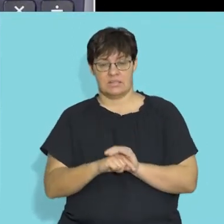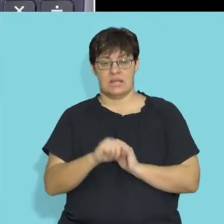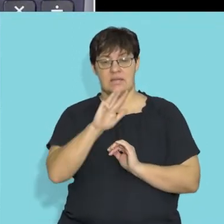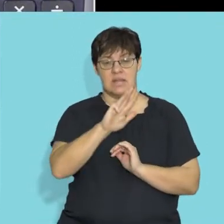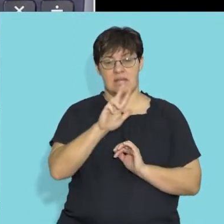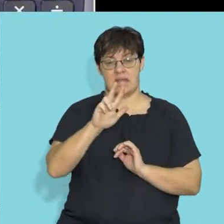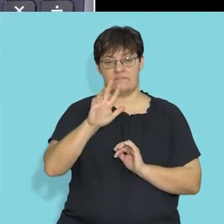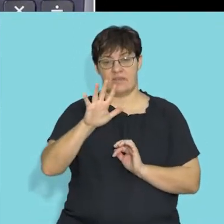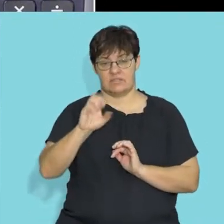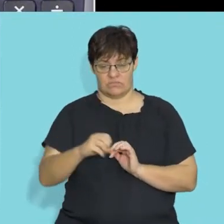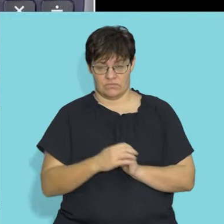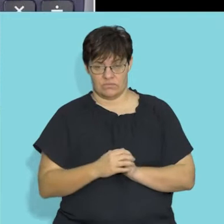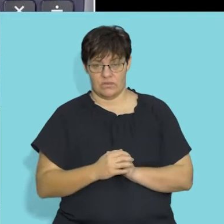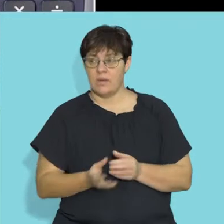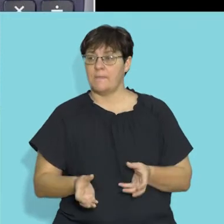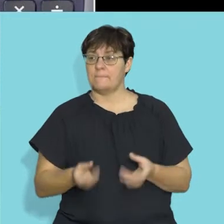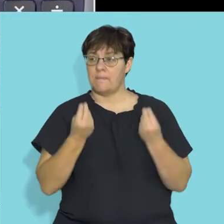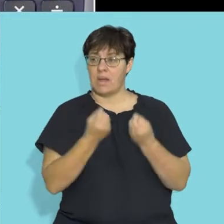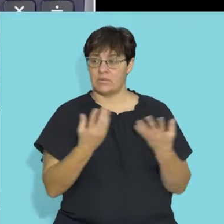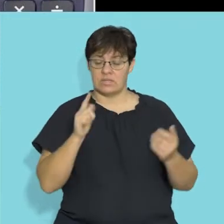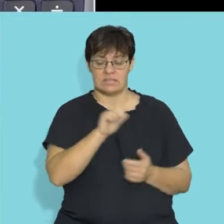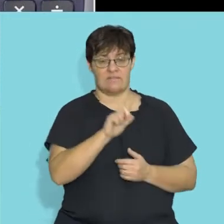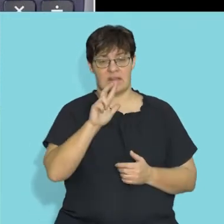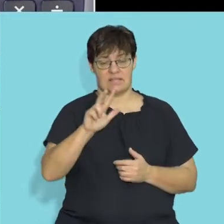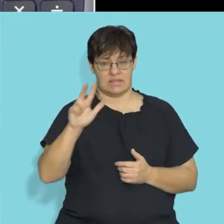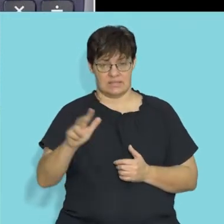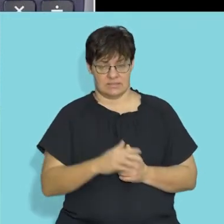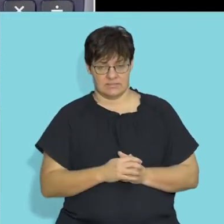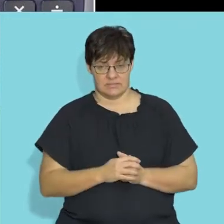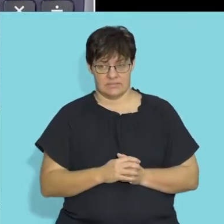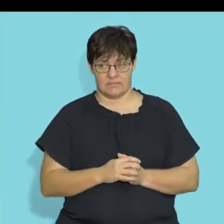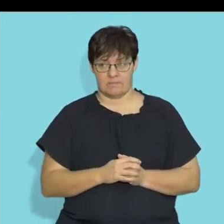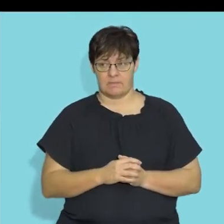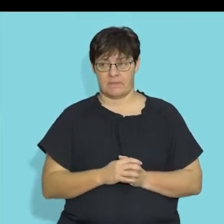10638 minus 9850 will give you a figure of